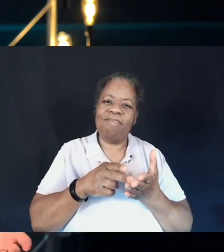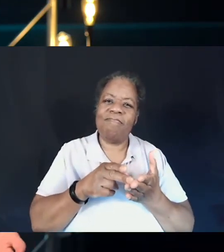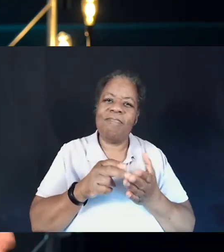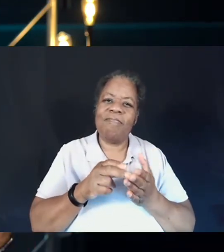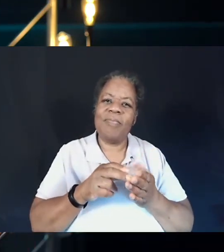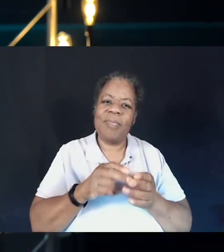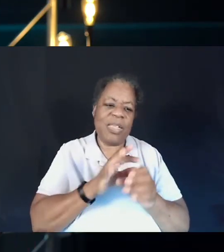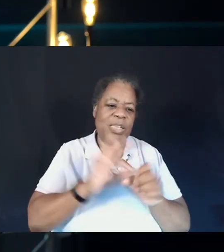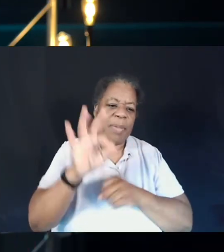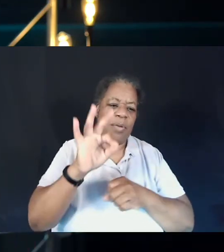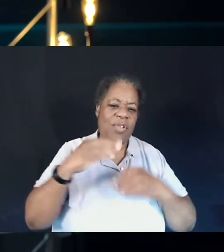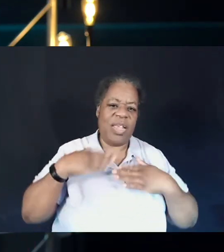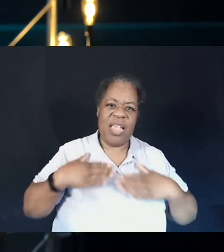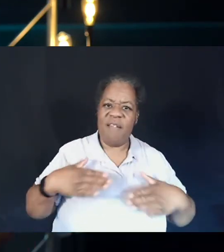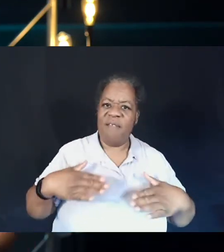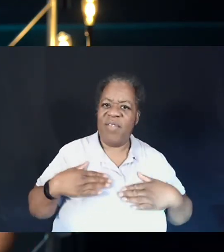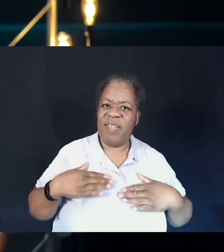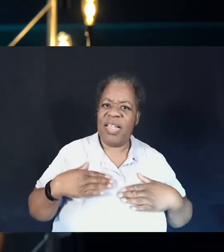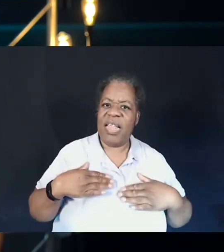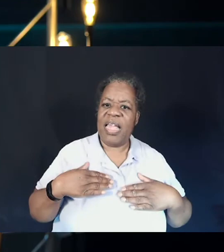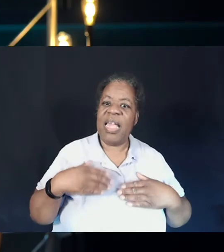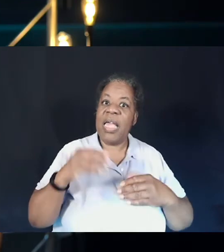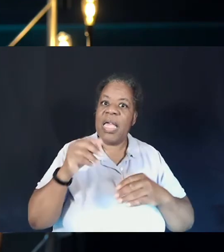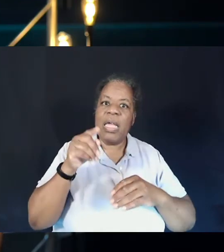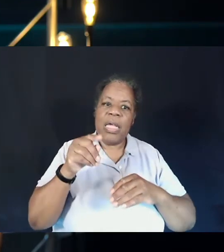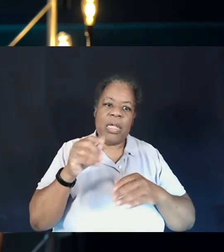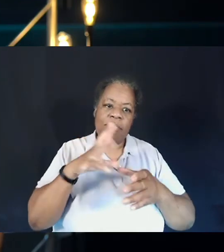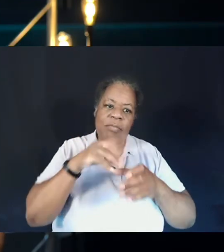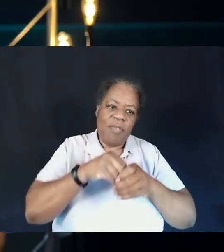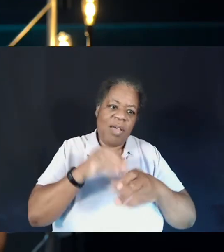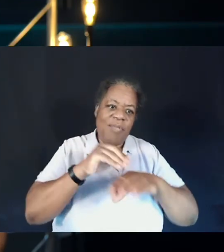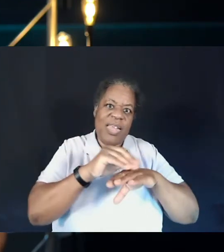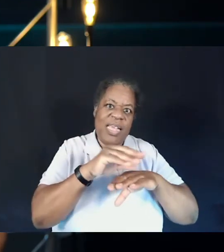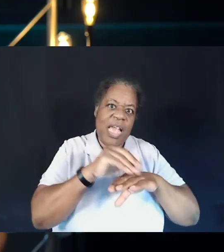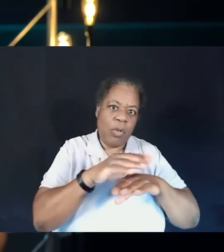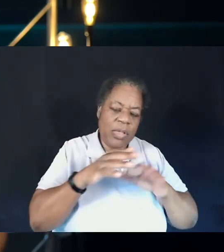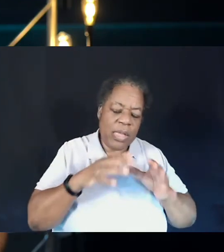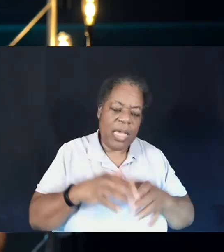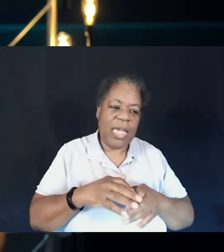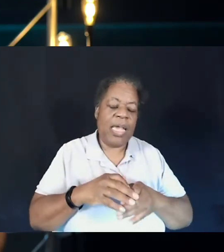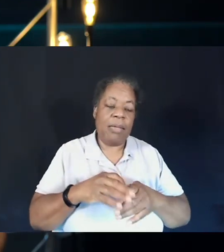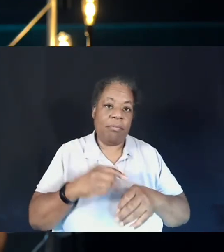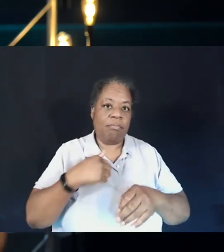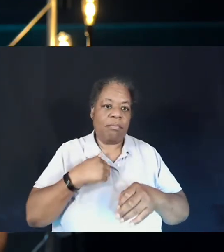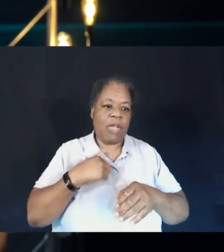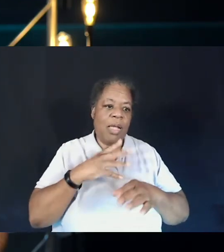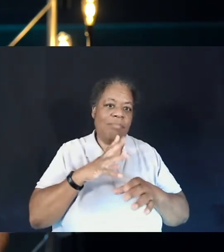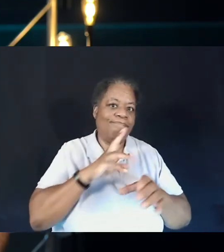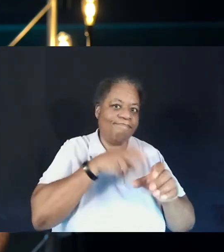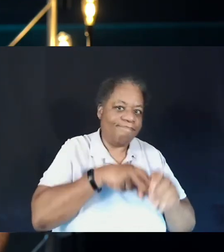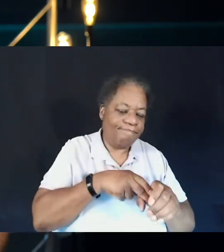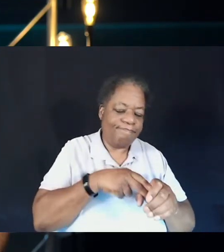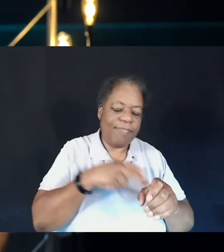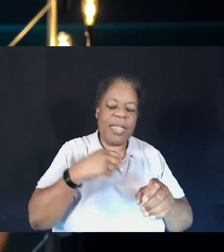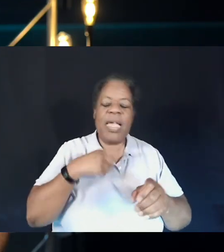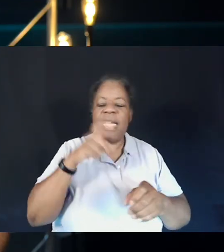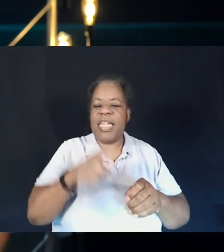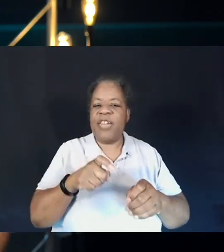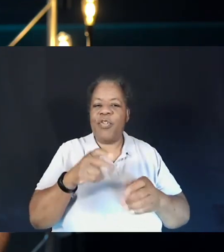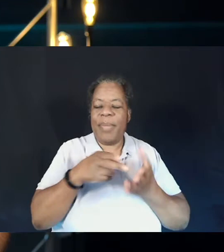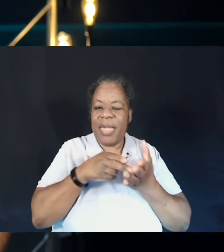you've been in counseling like I have, you know that you only make progress when you are honest with the counselor and with